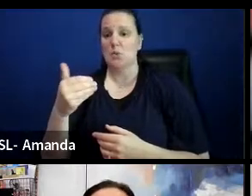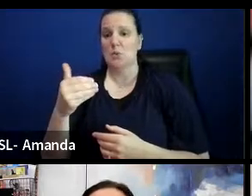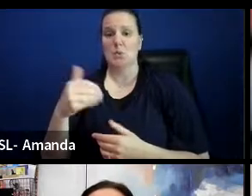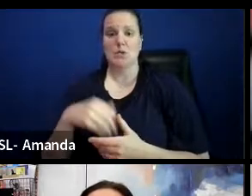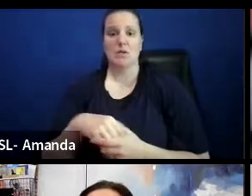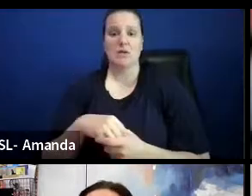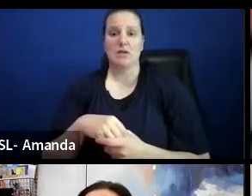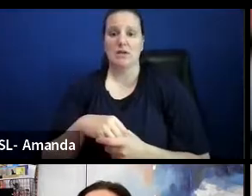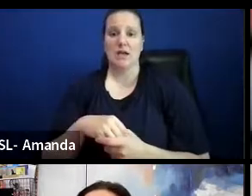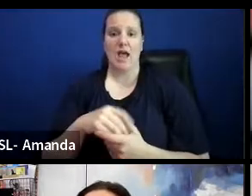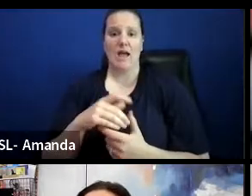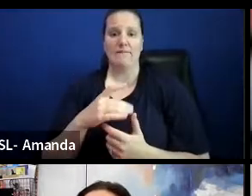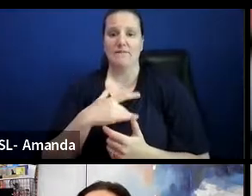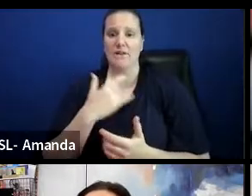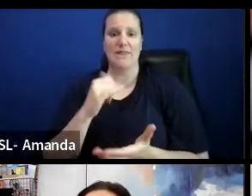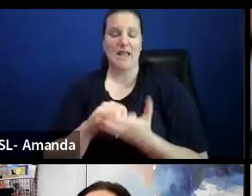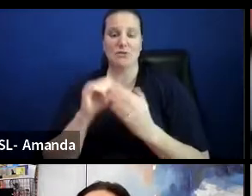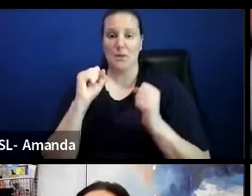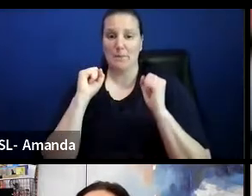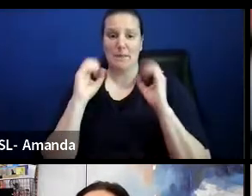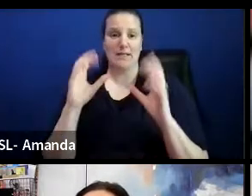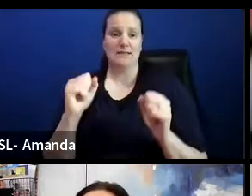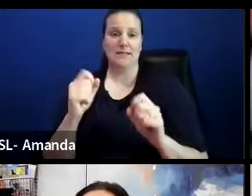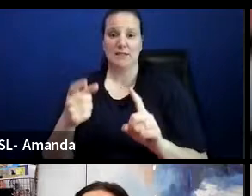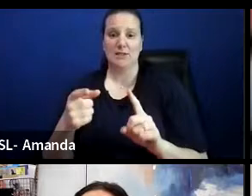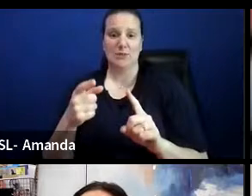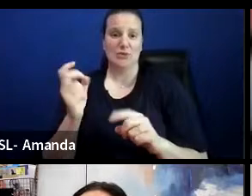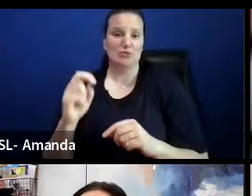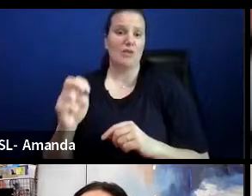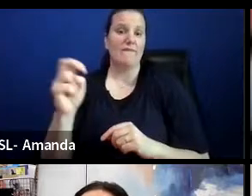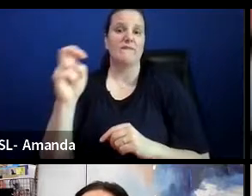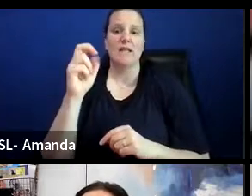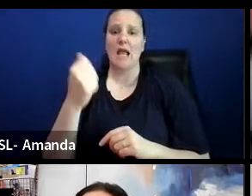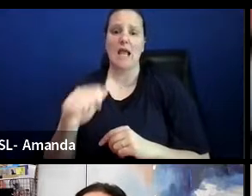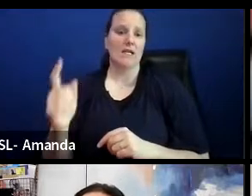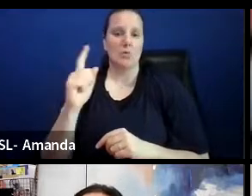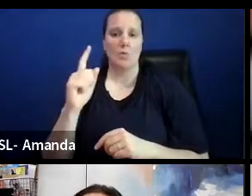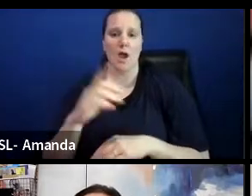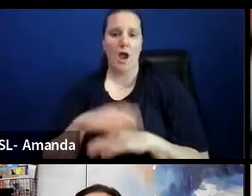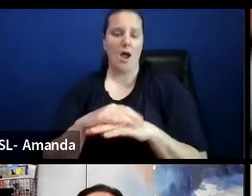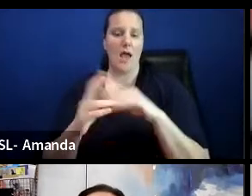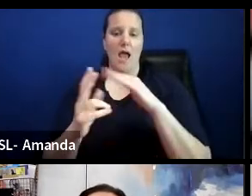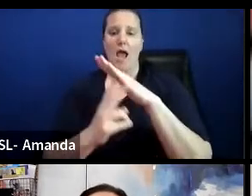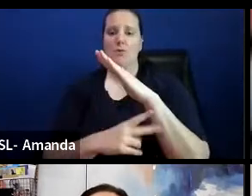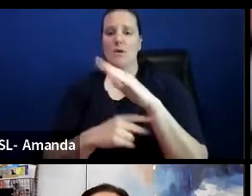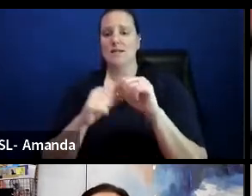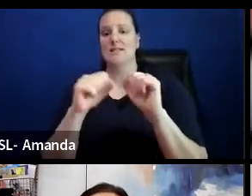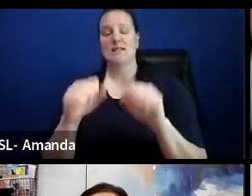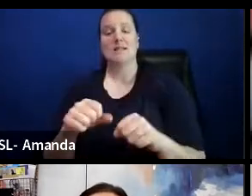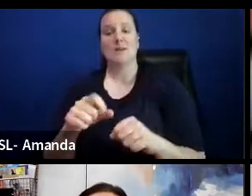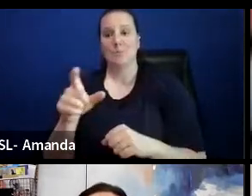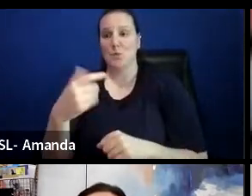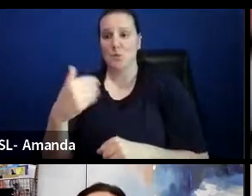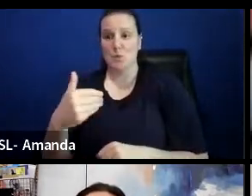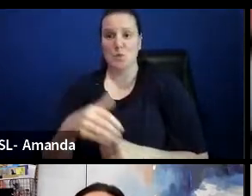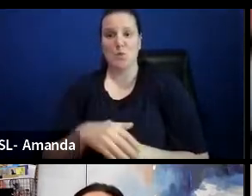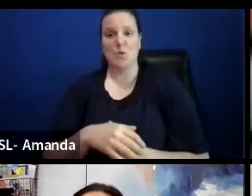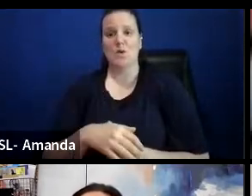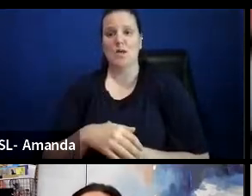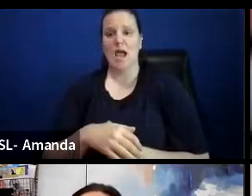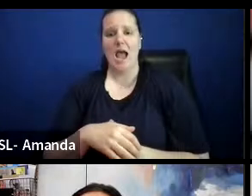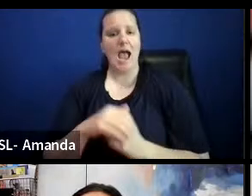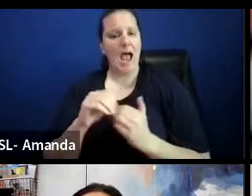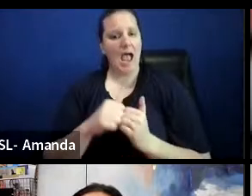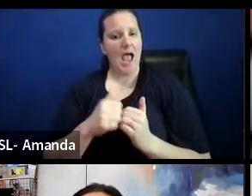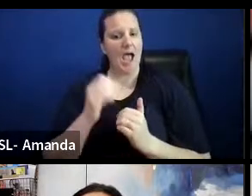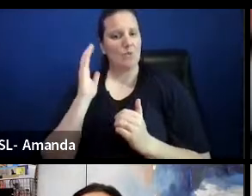I find it so amazing that when you're traveling anywhere on the highway system, I mean, how are you